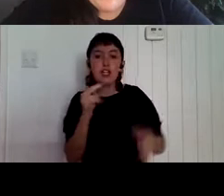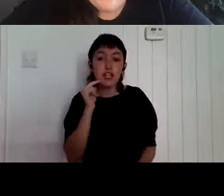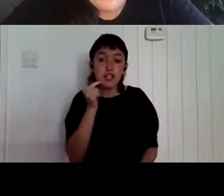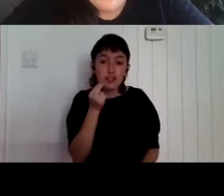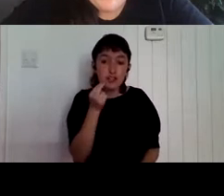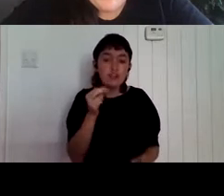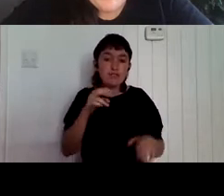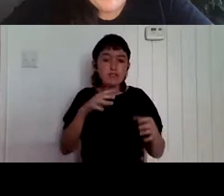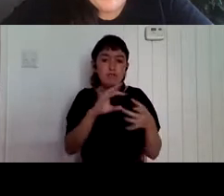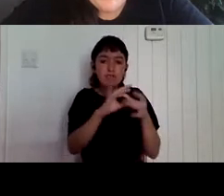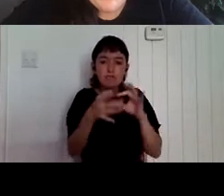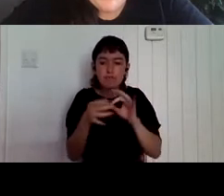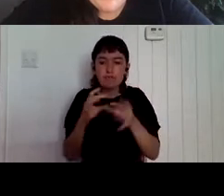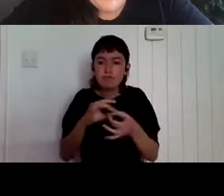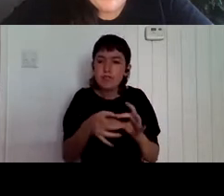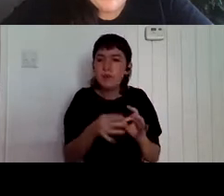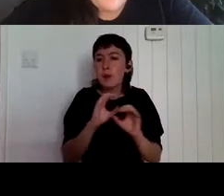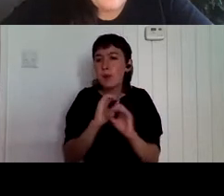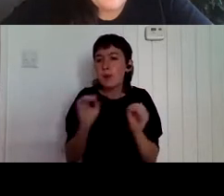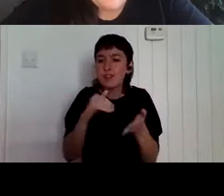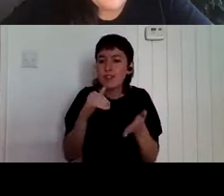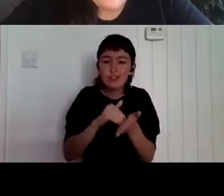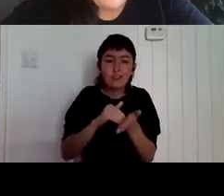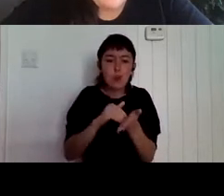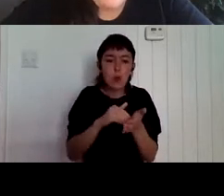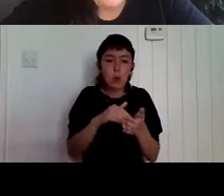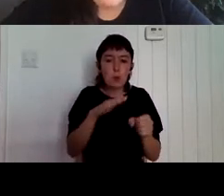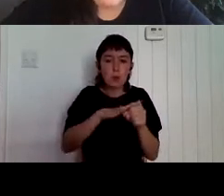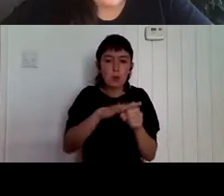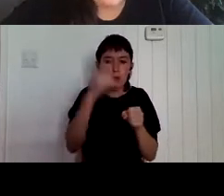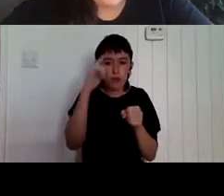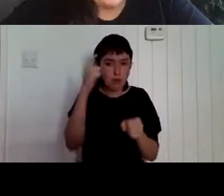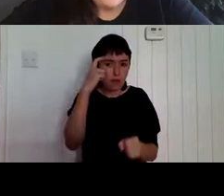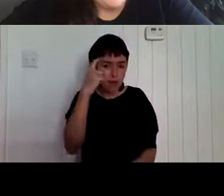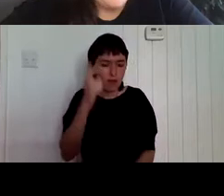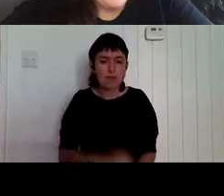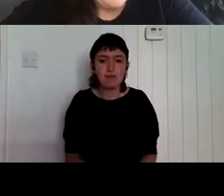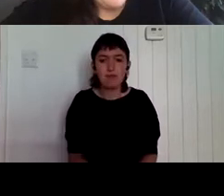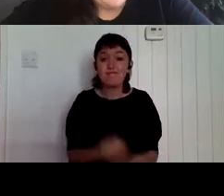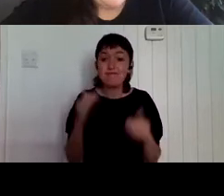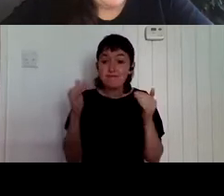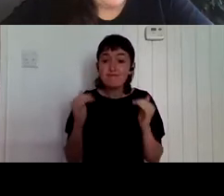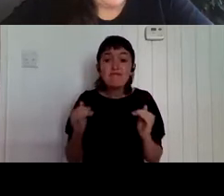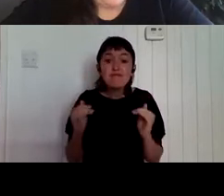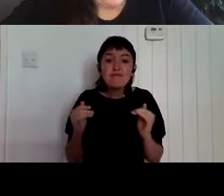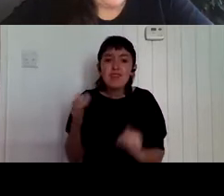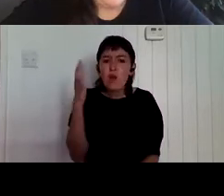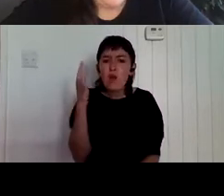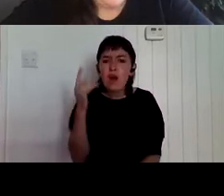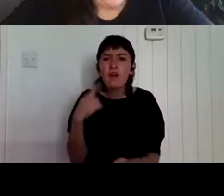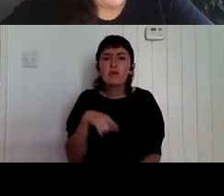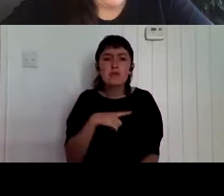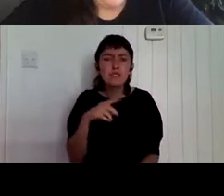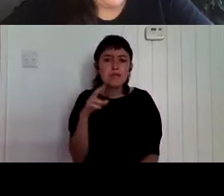have like a central location for a brain. And then, oh, there we go. And then why would we want to use nidarians to understand wound healing?